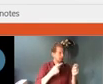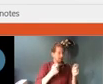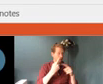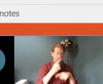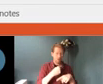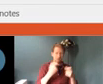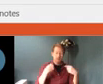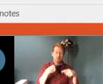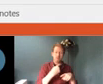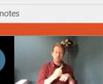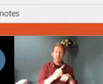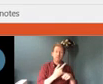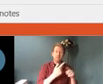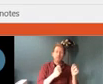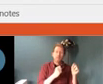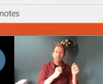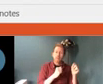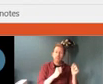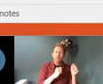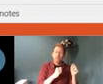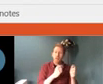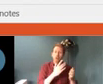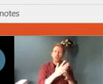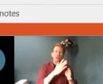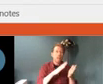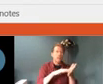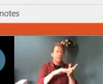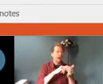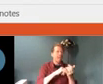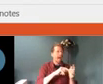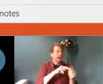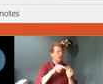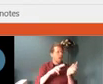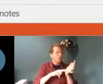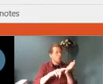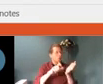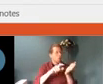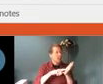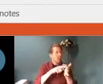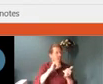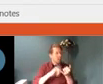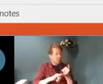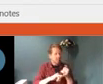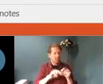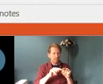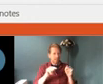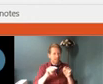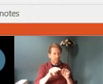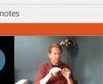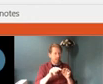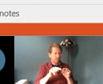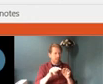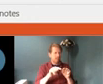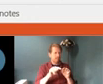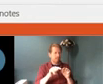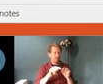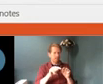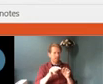used. Apart from the markers in the nucleus, I also take a look and studied